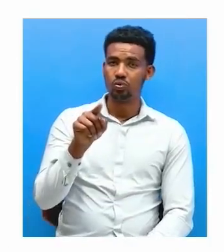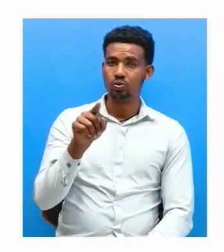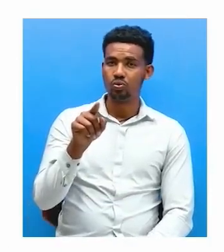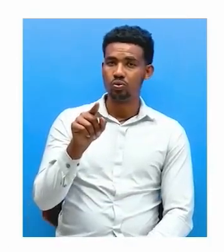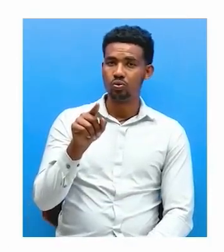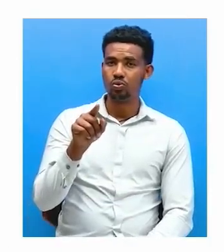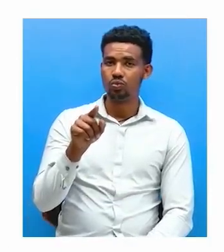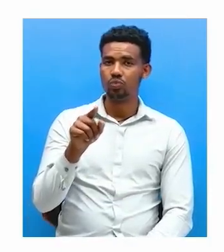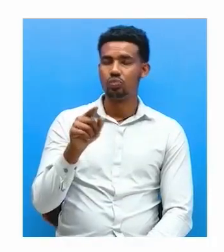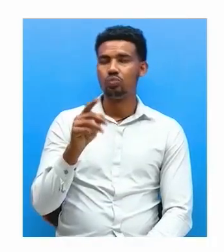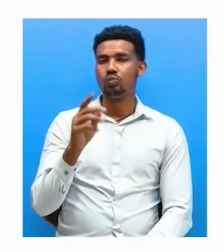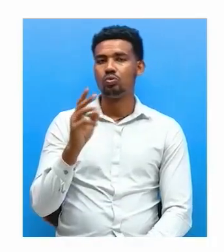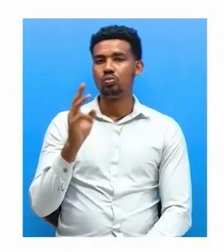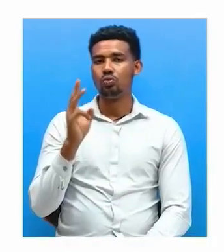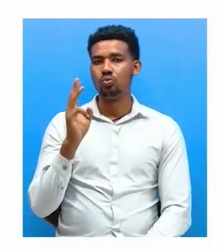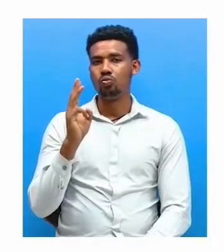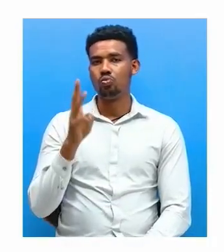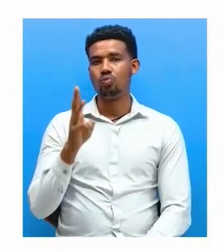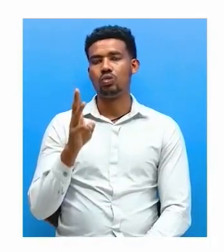would